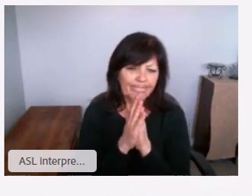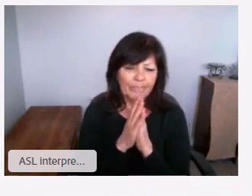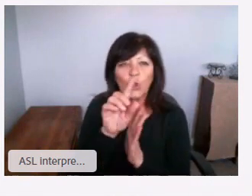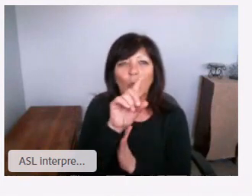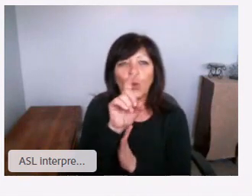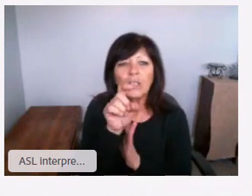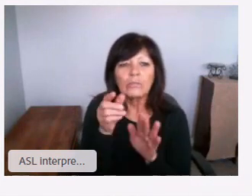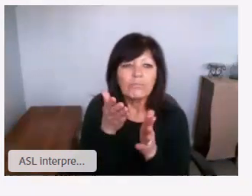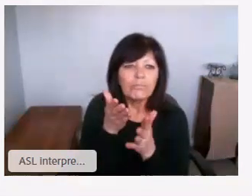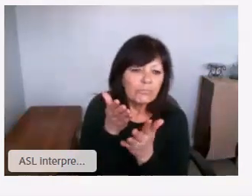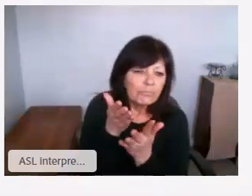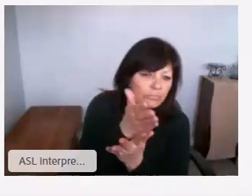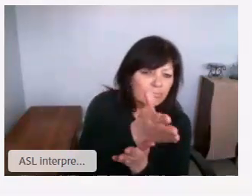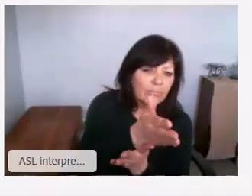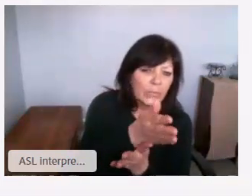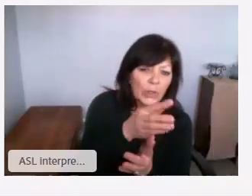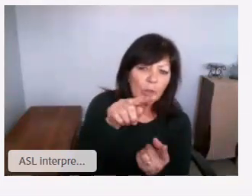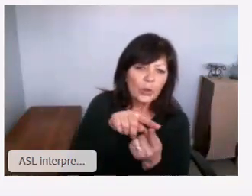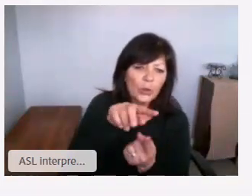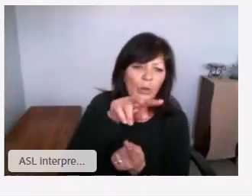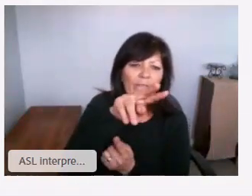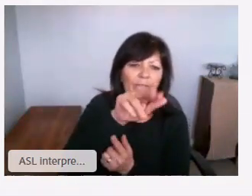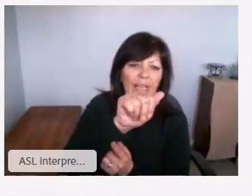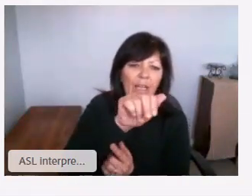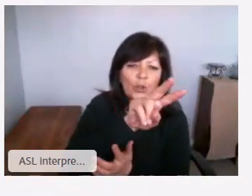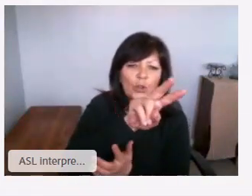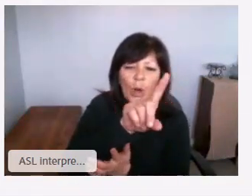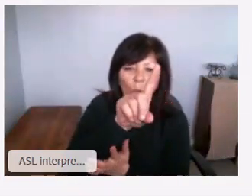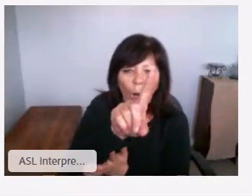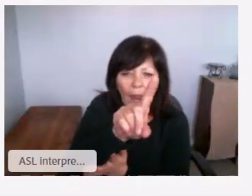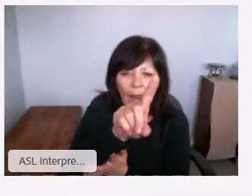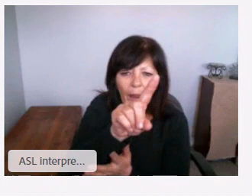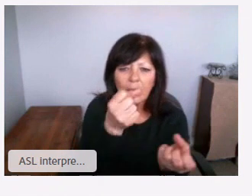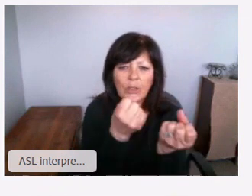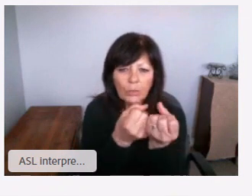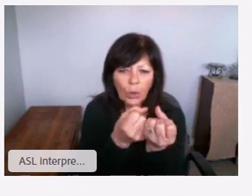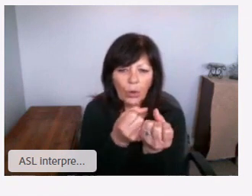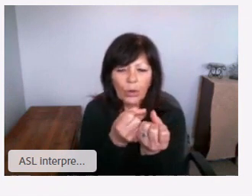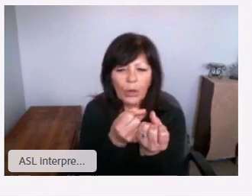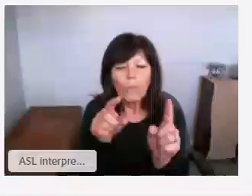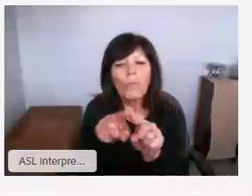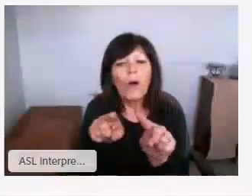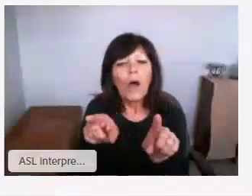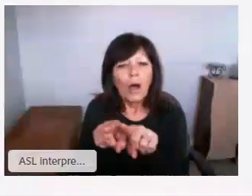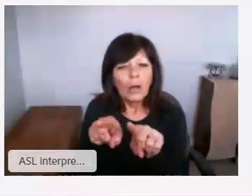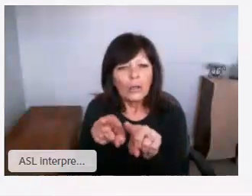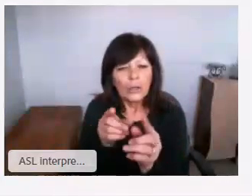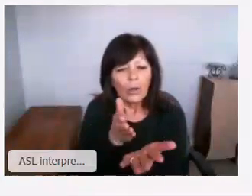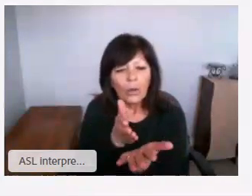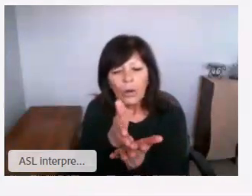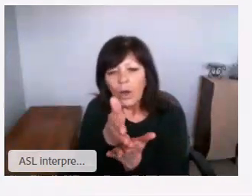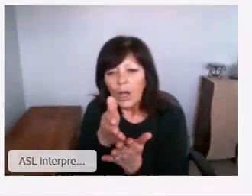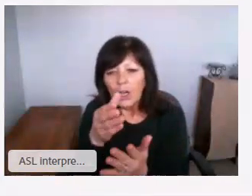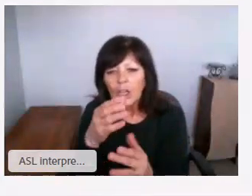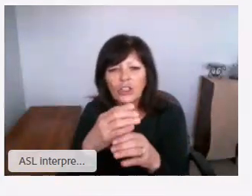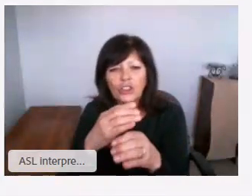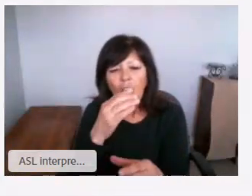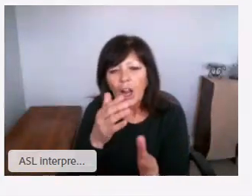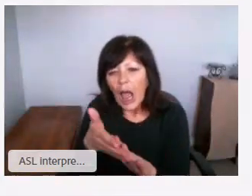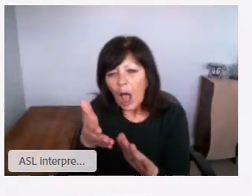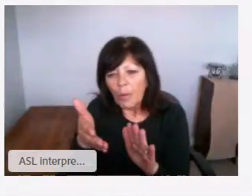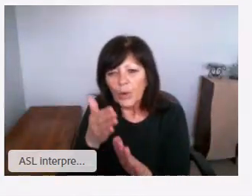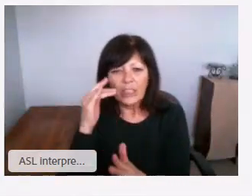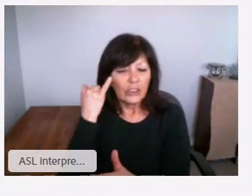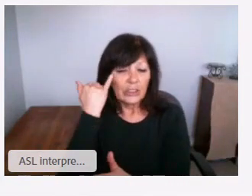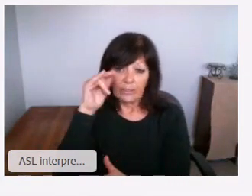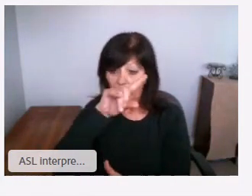go directly to the VIA 211 call center support staff, but also we're going to have a shuttle operations center. So if there's questions related